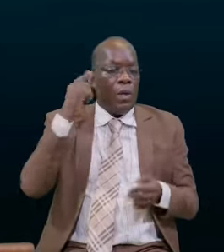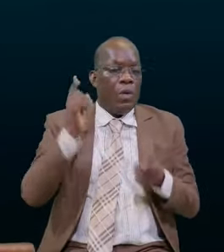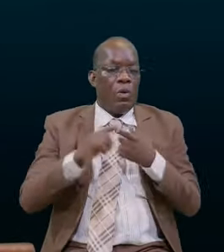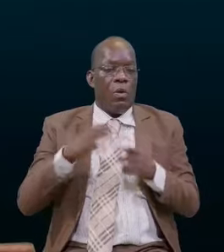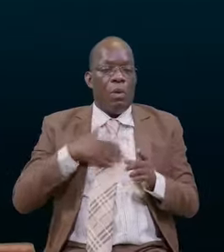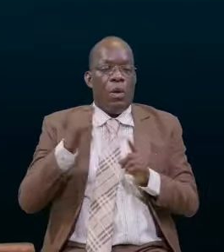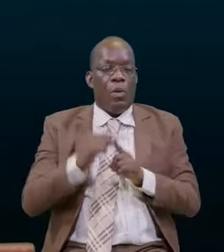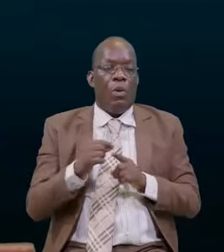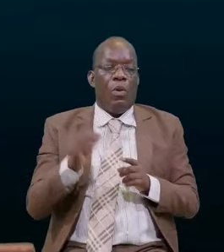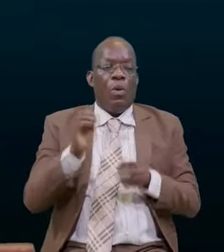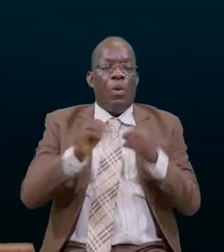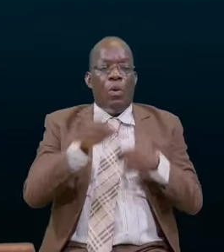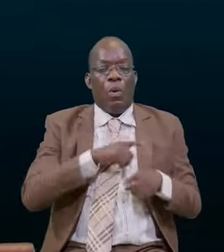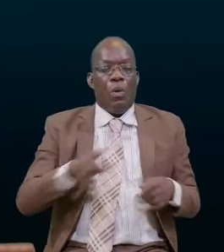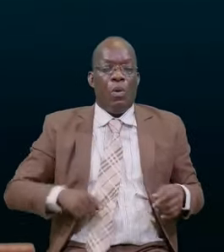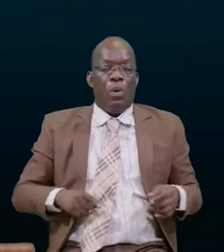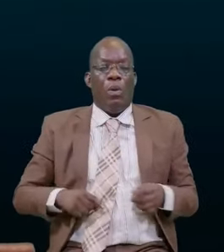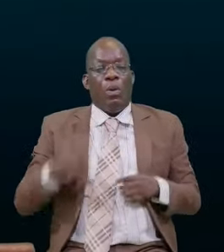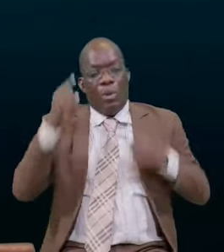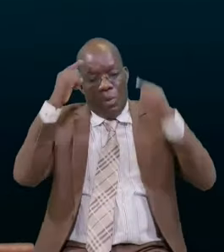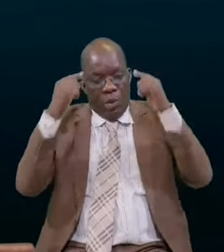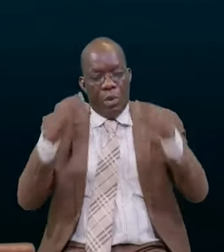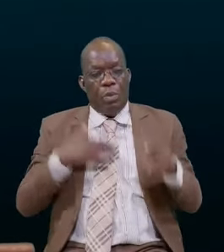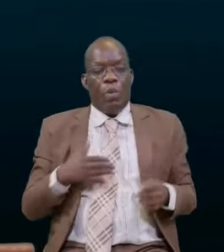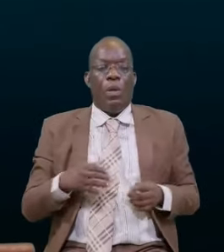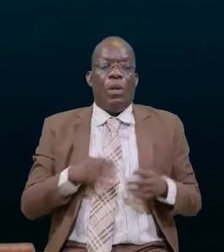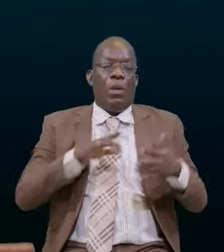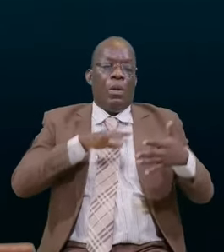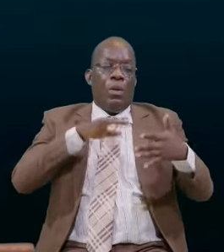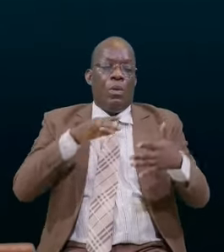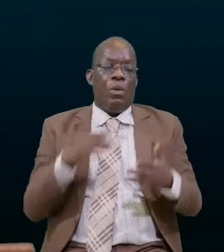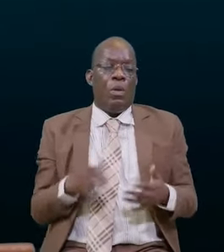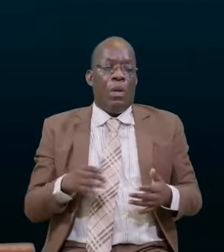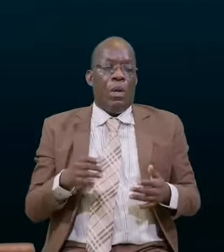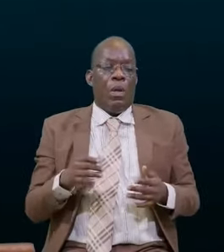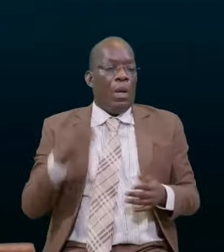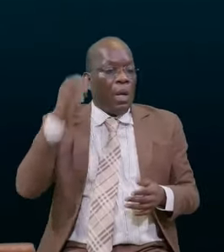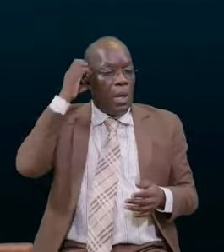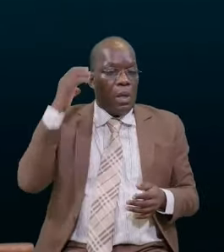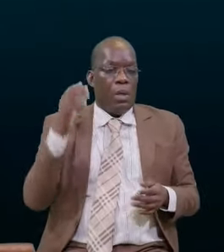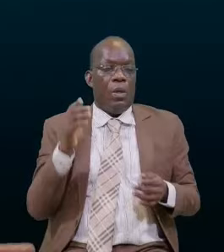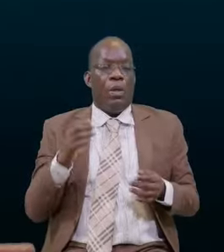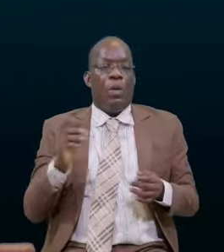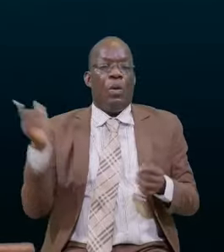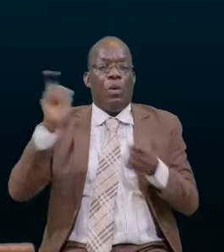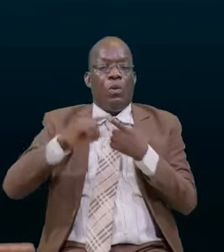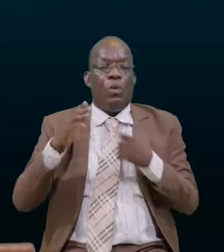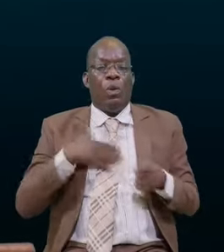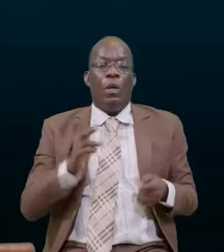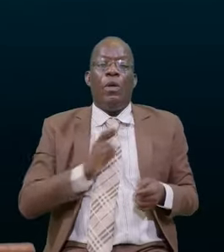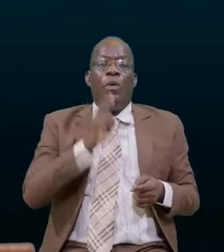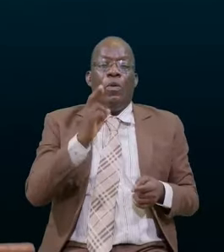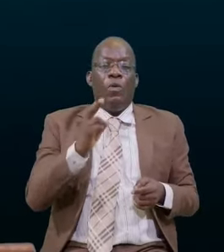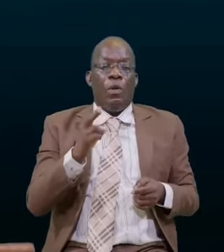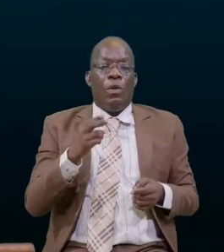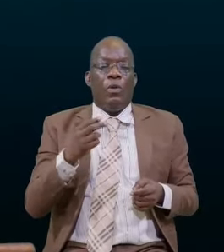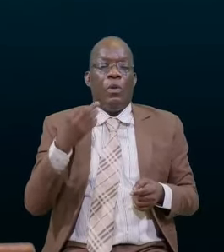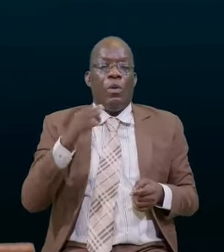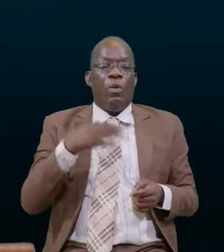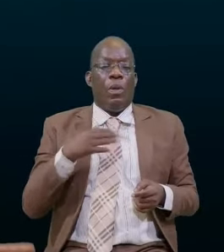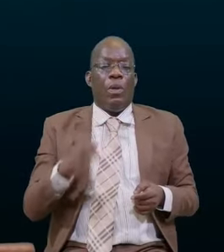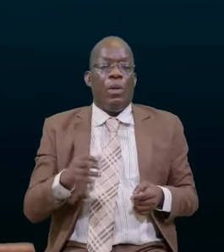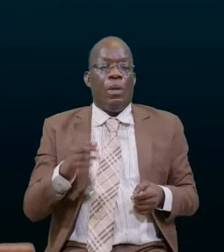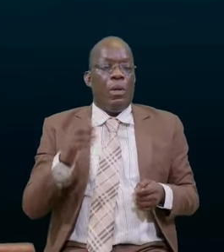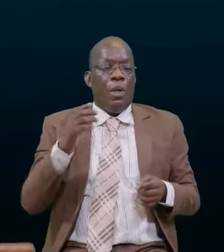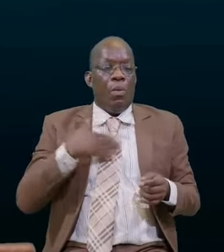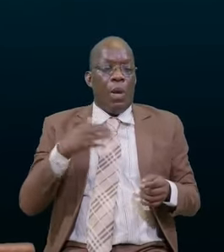onto the voice of my cry my king and my God forto thee will I pray my voice shall thou hear